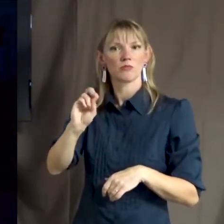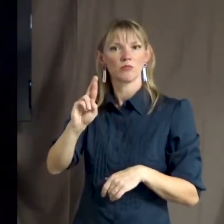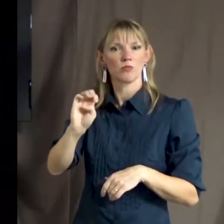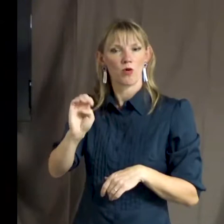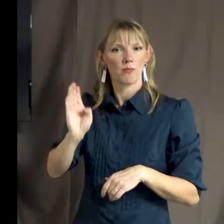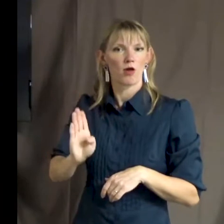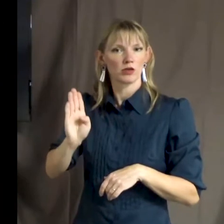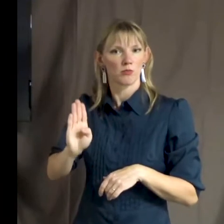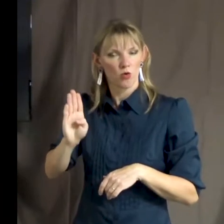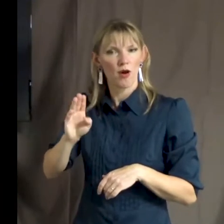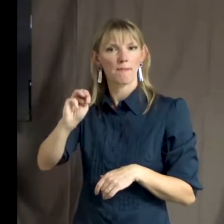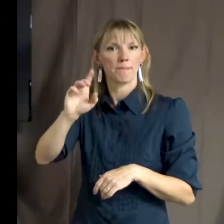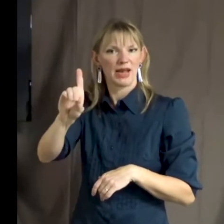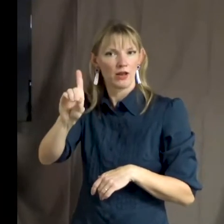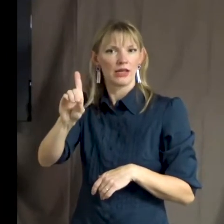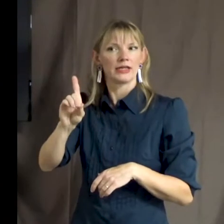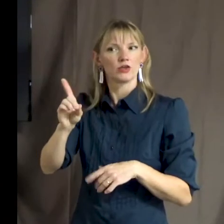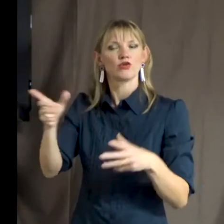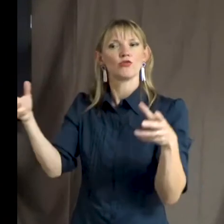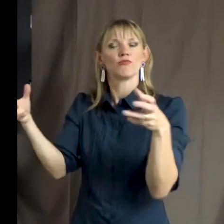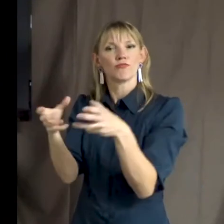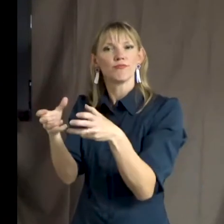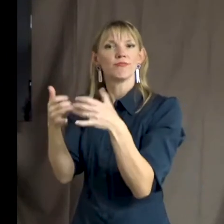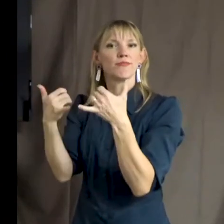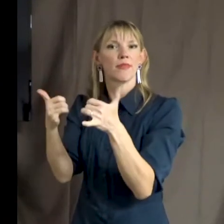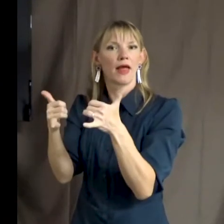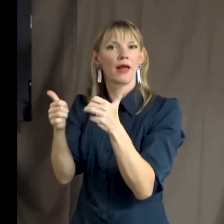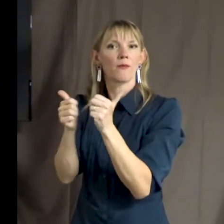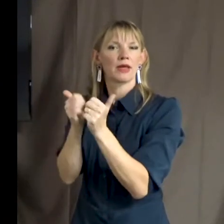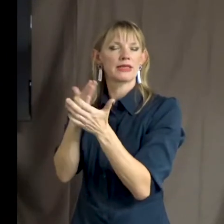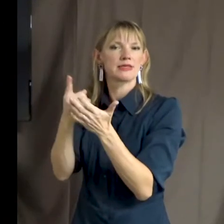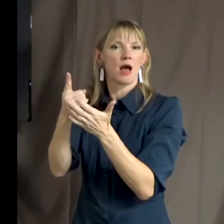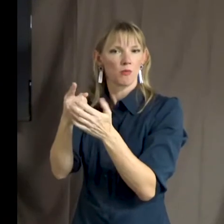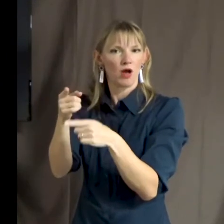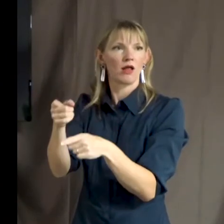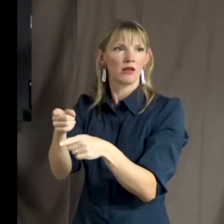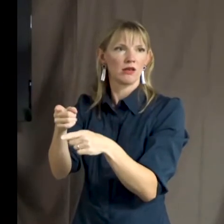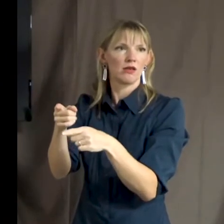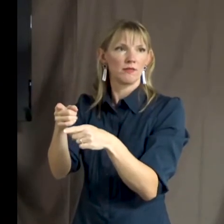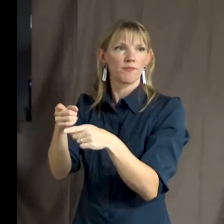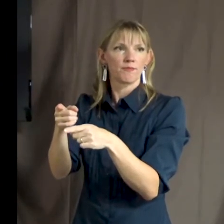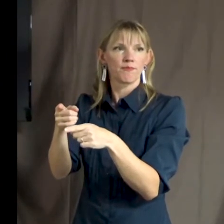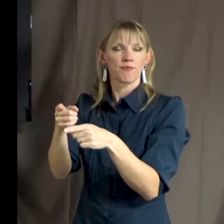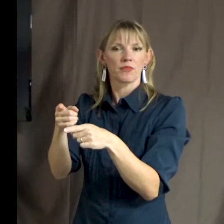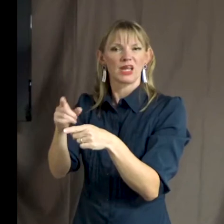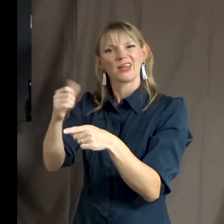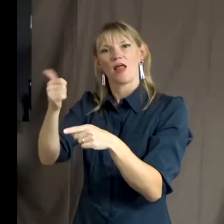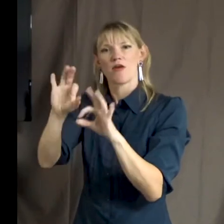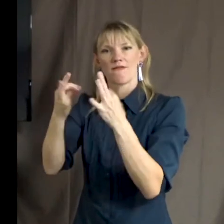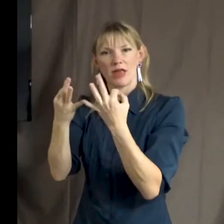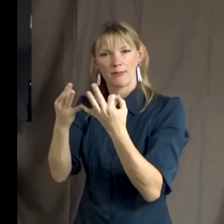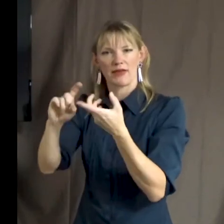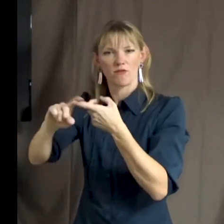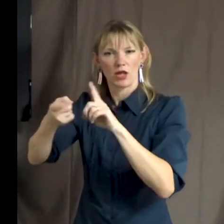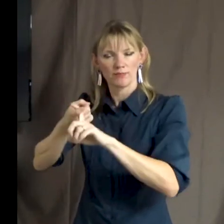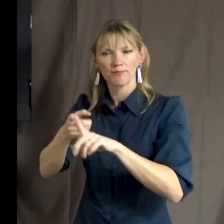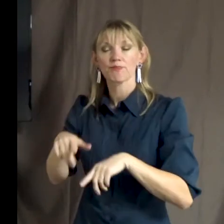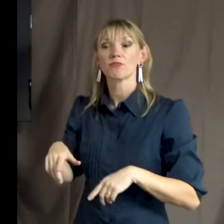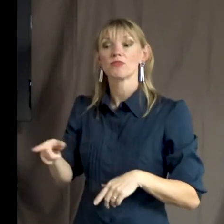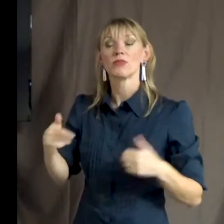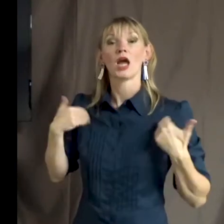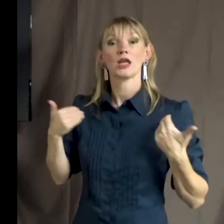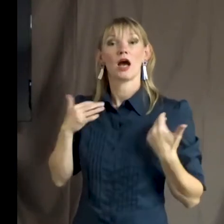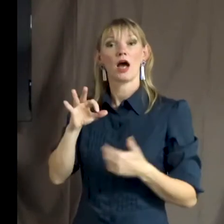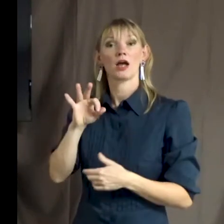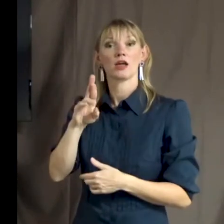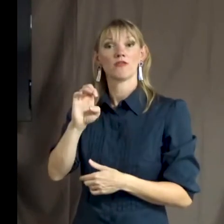a play companion of a family associate, the Auld family. And young Frederick was inspired